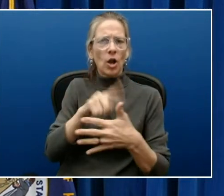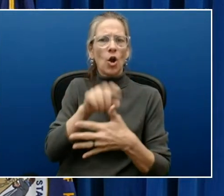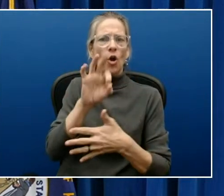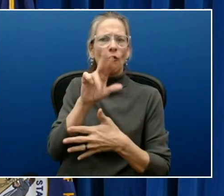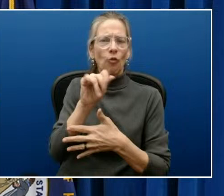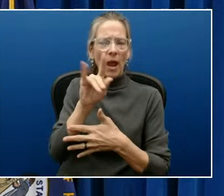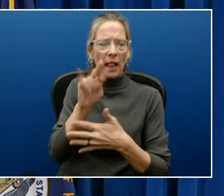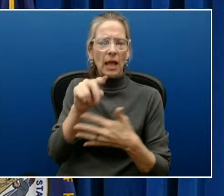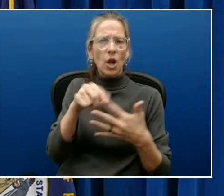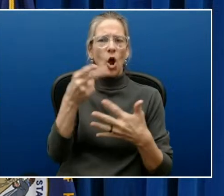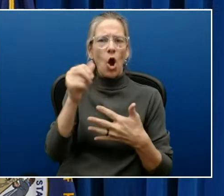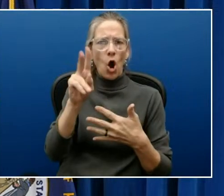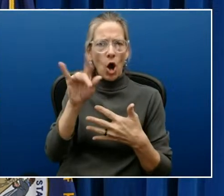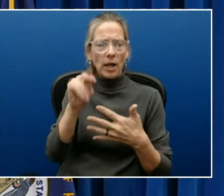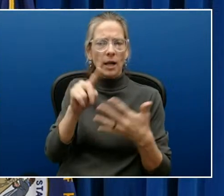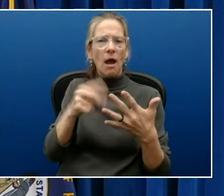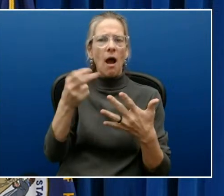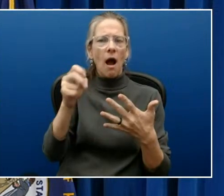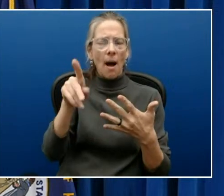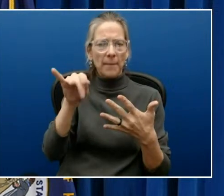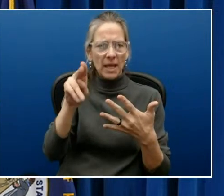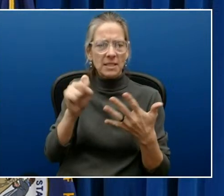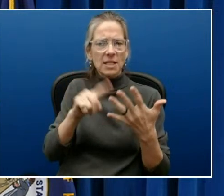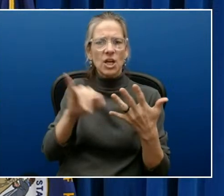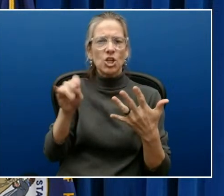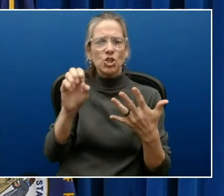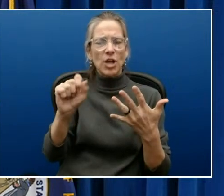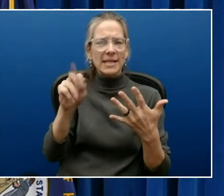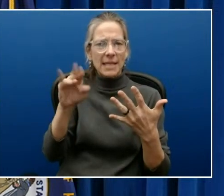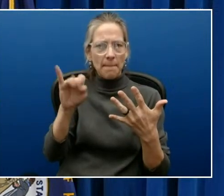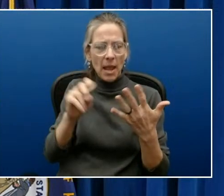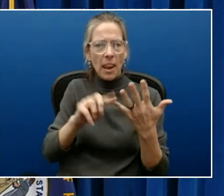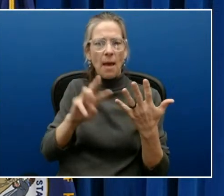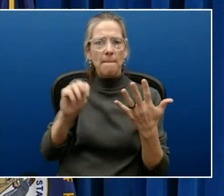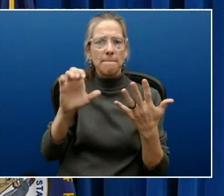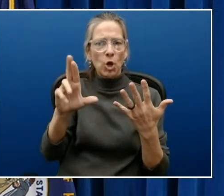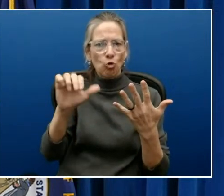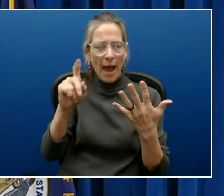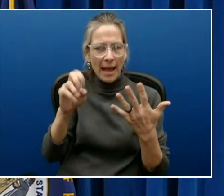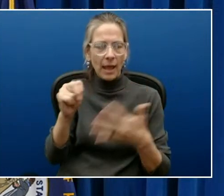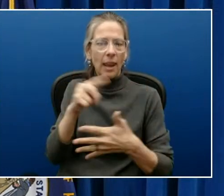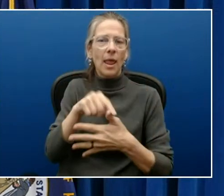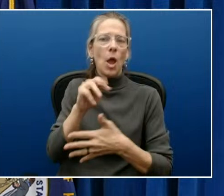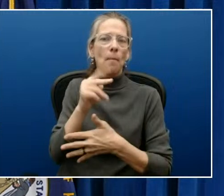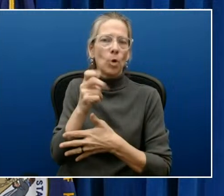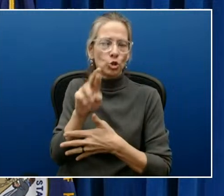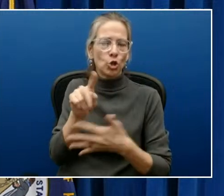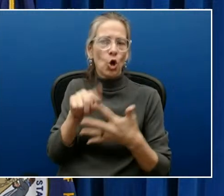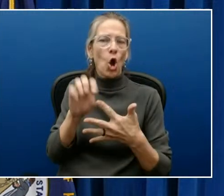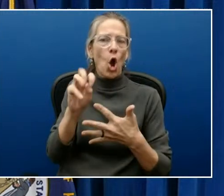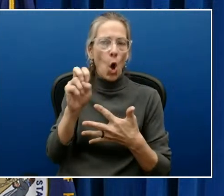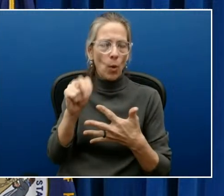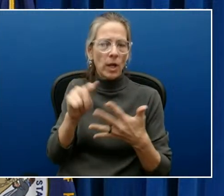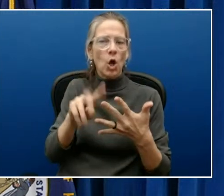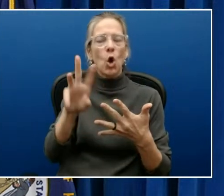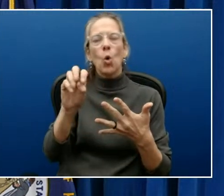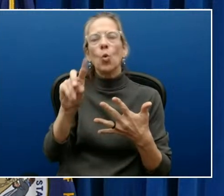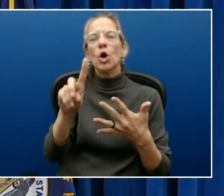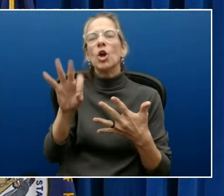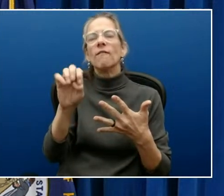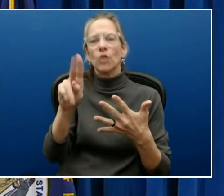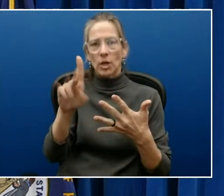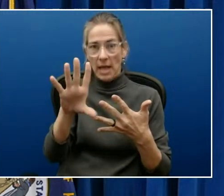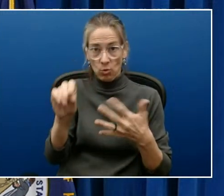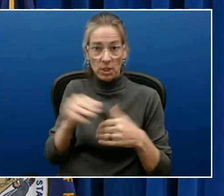Hardin, Hopkins, Jessamine, McCracken, Mercer, Owen, and Woodford counties. We've